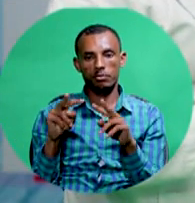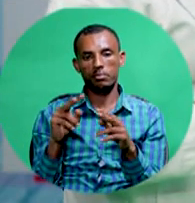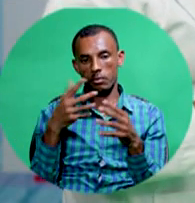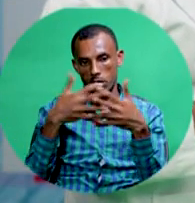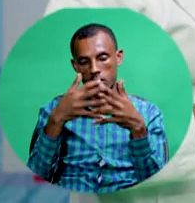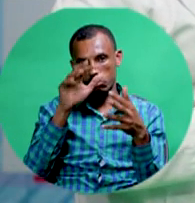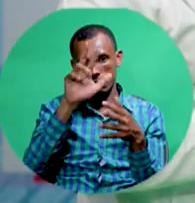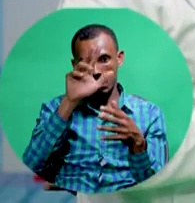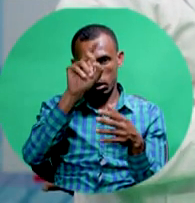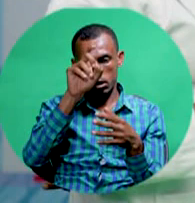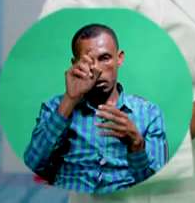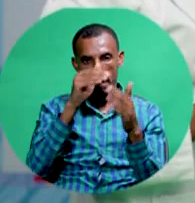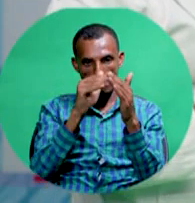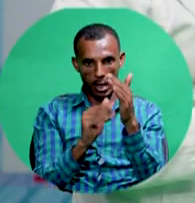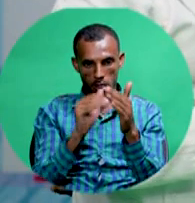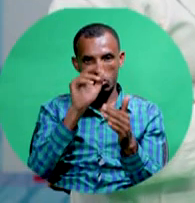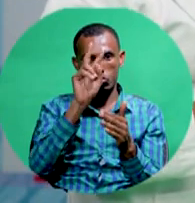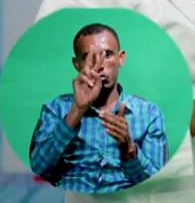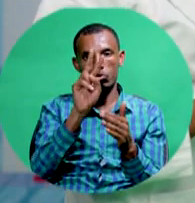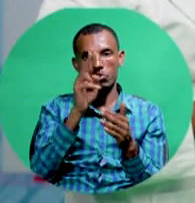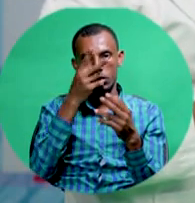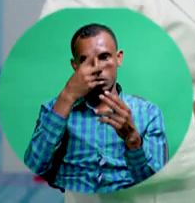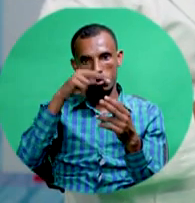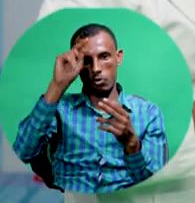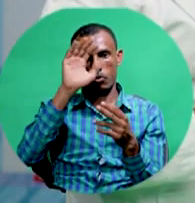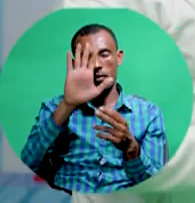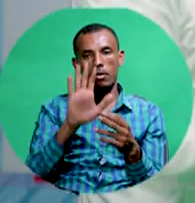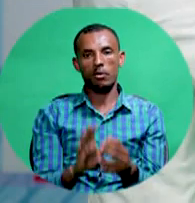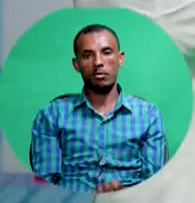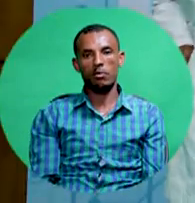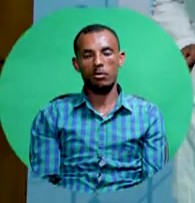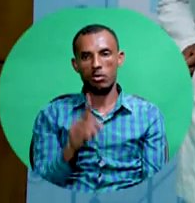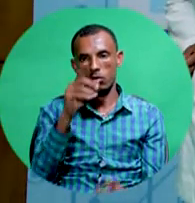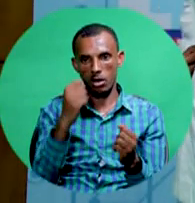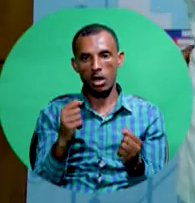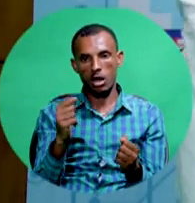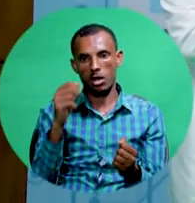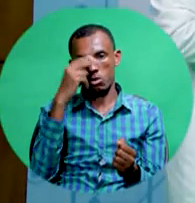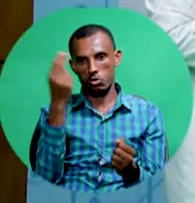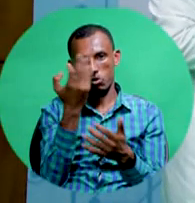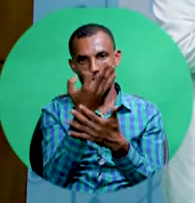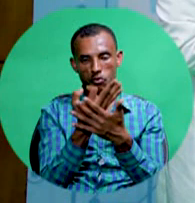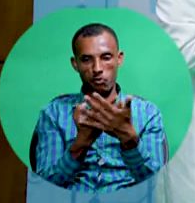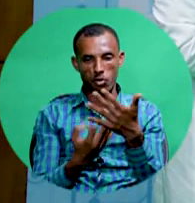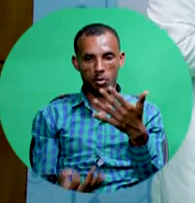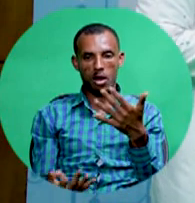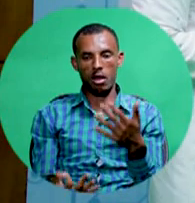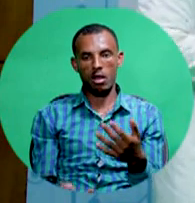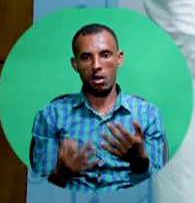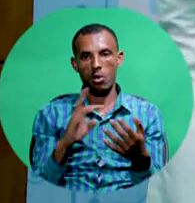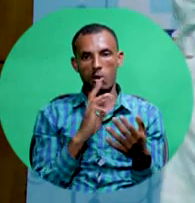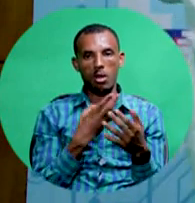Integration of 3x minus 2 the power of 5 dx. By the way, you can use the formula, general formula, to integrate this. We